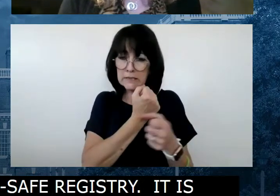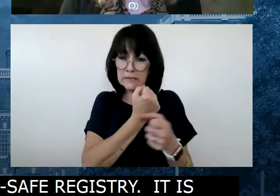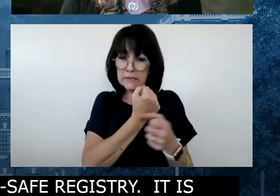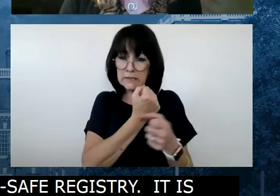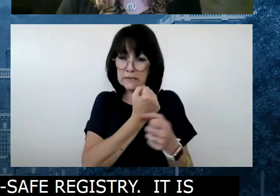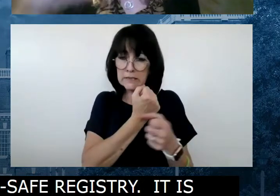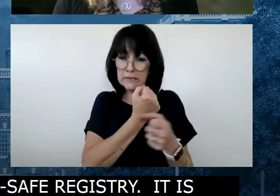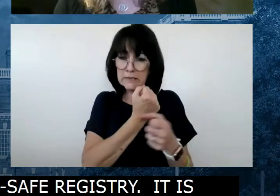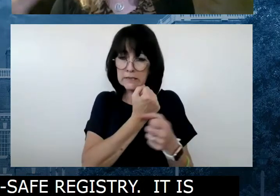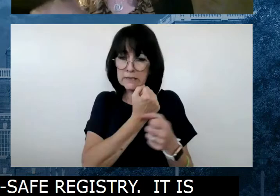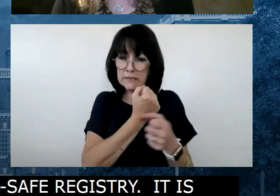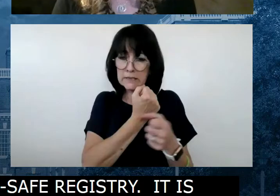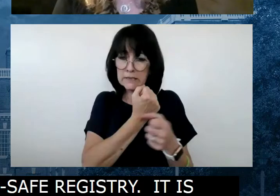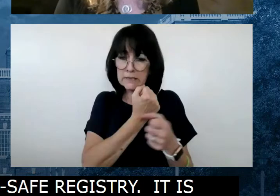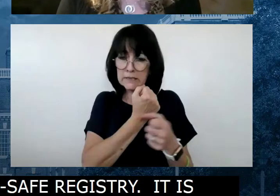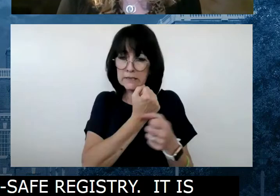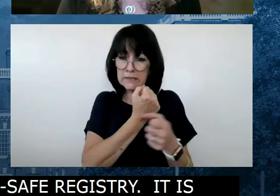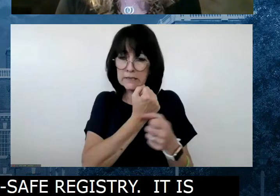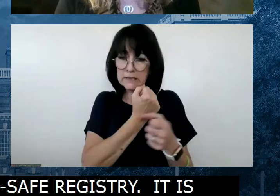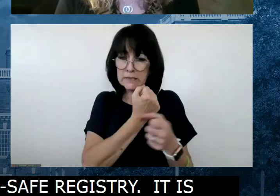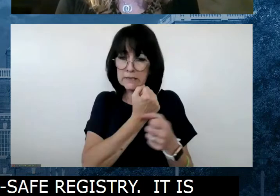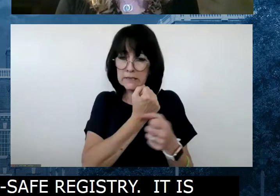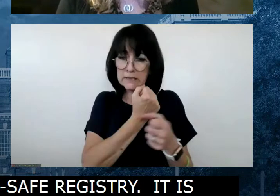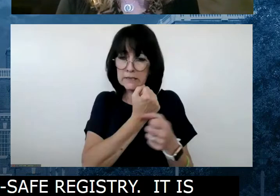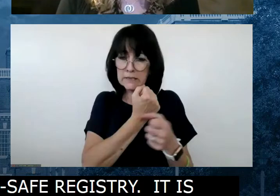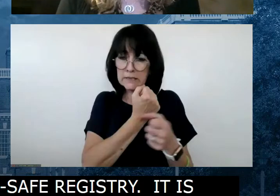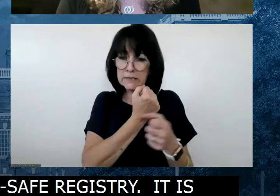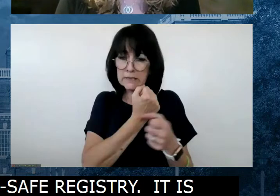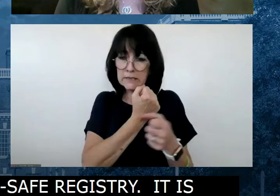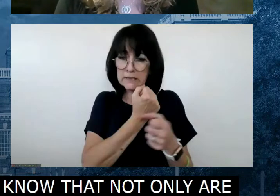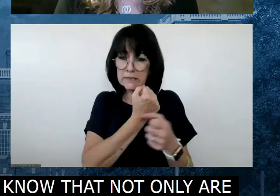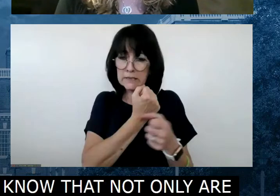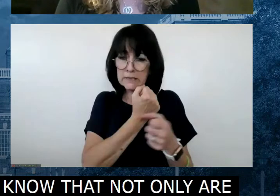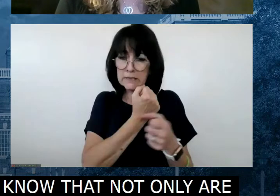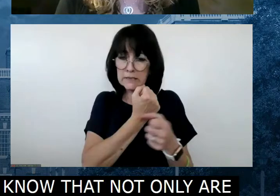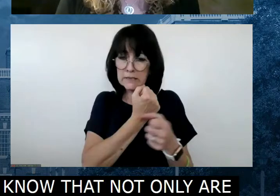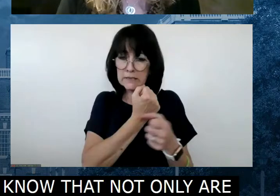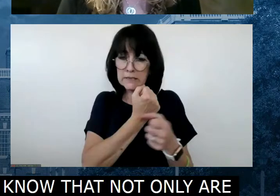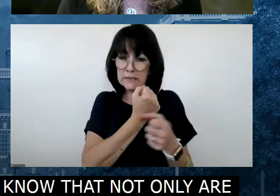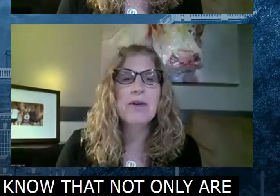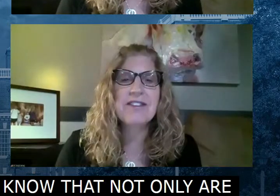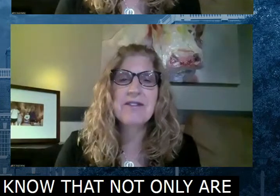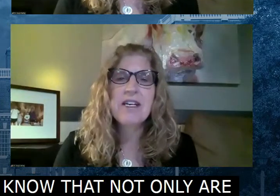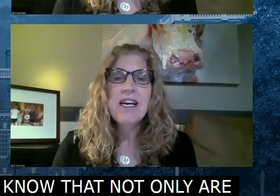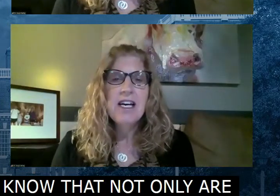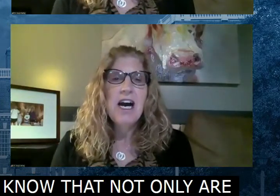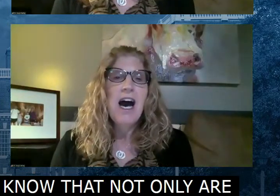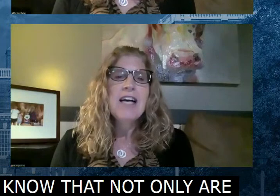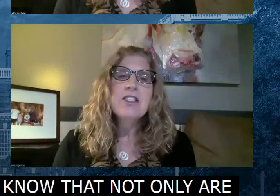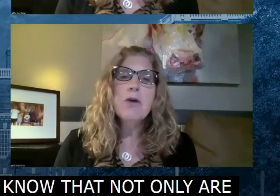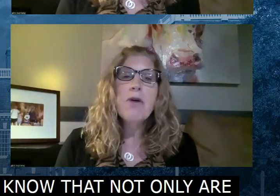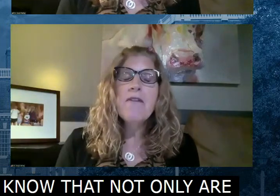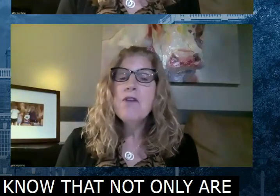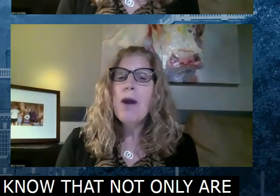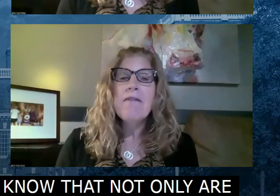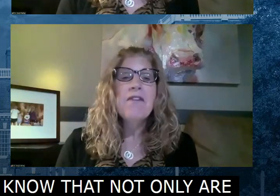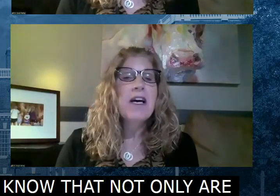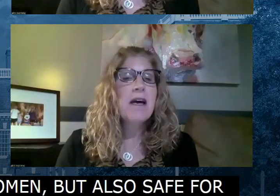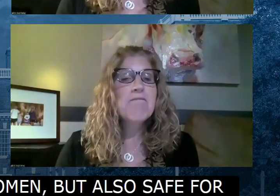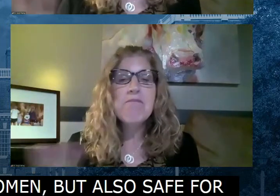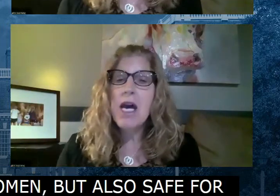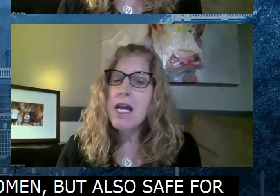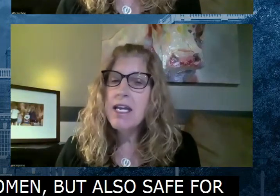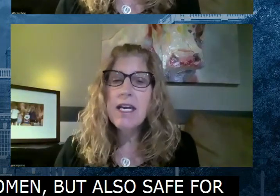for the babies by transferring the immunoprotection over to the baby when the baby is born. So if you